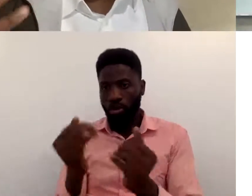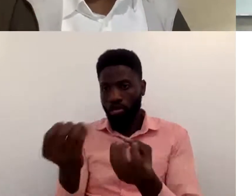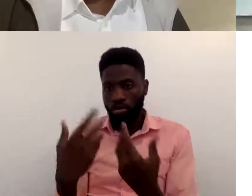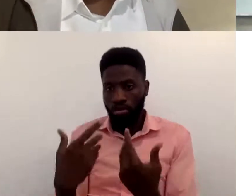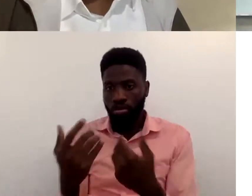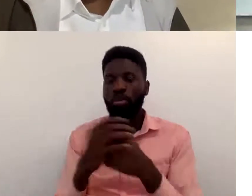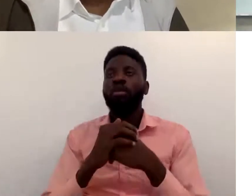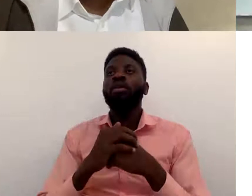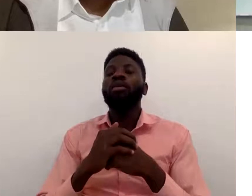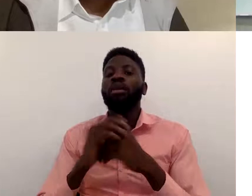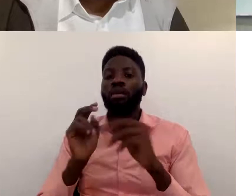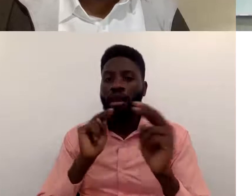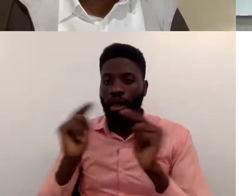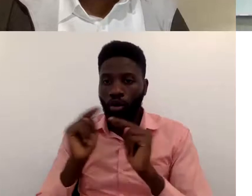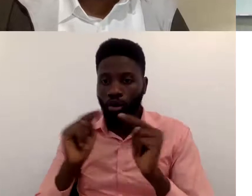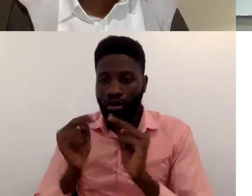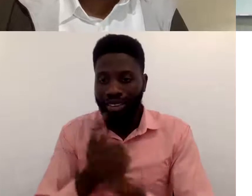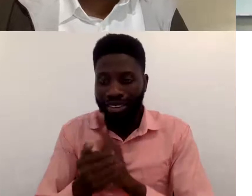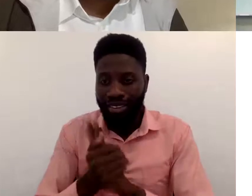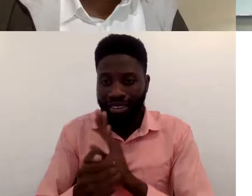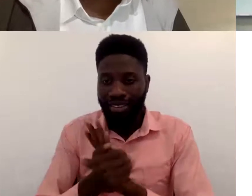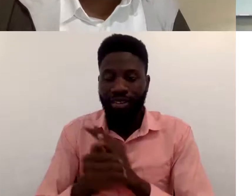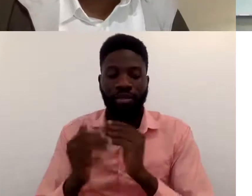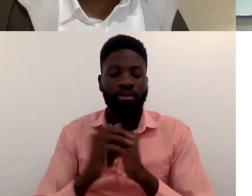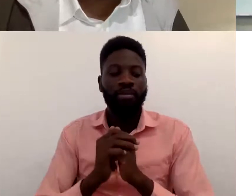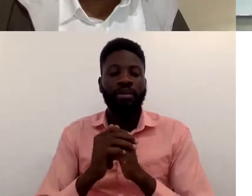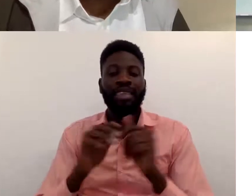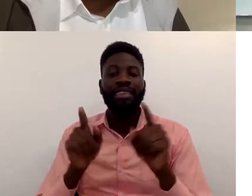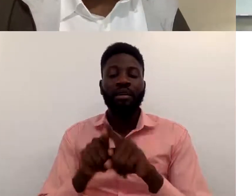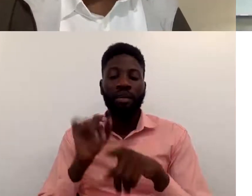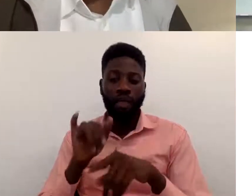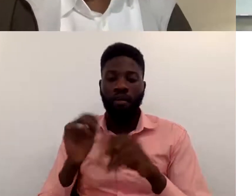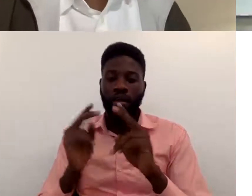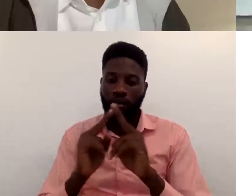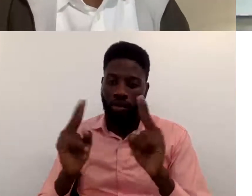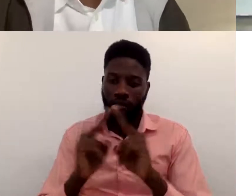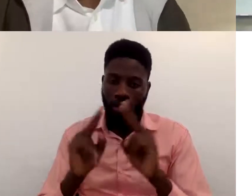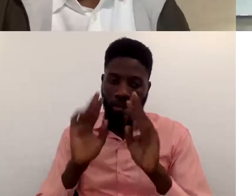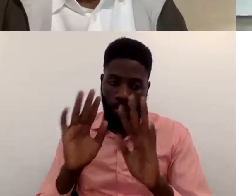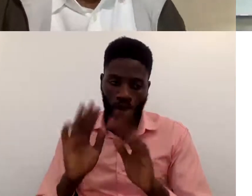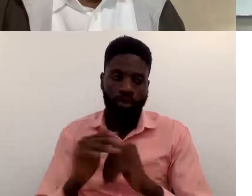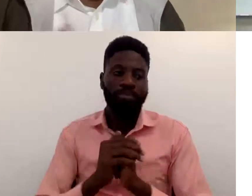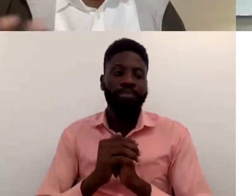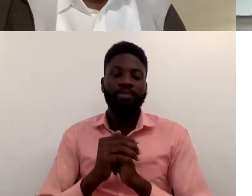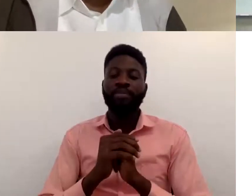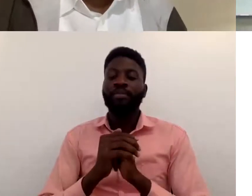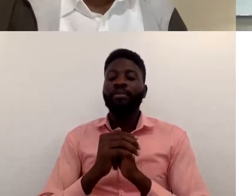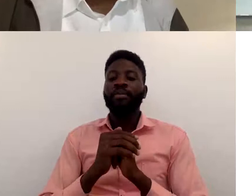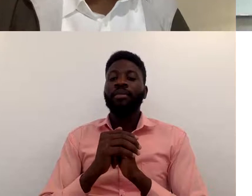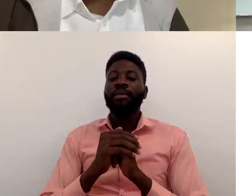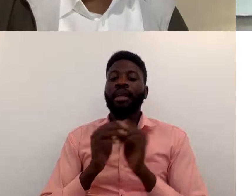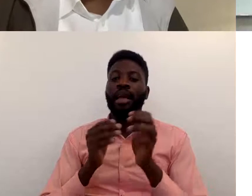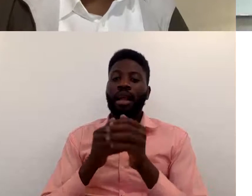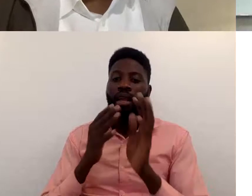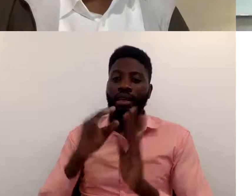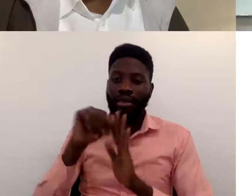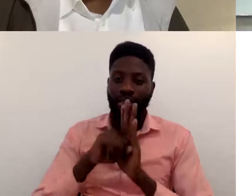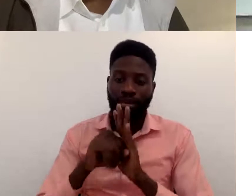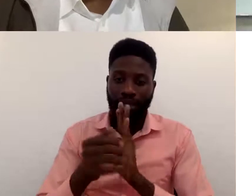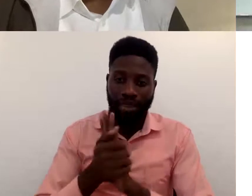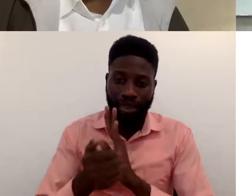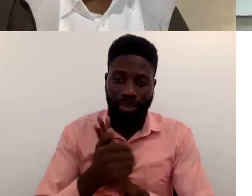Negotiation and conflict resolution skills also come in very, very handy. Leadership skills, teamwork skills,